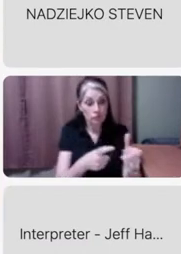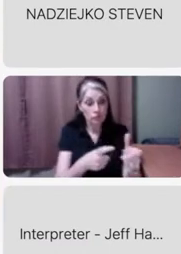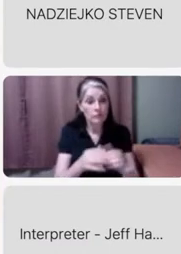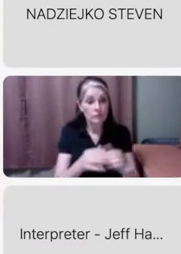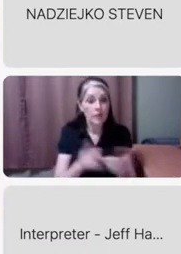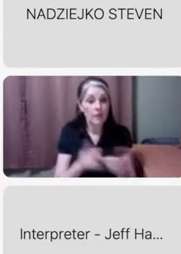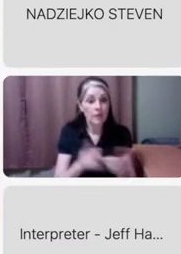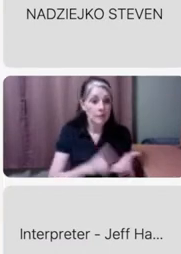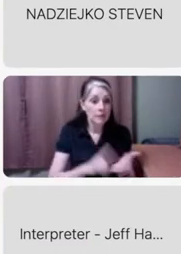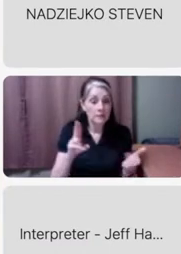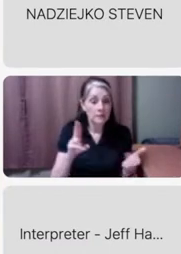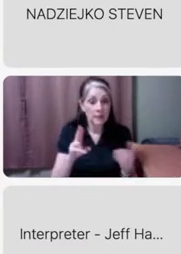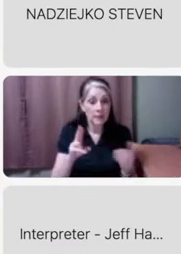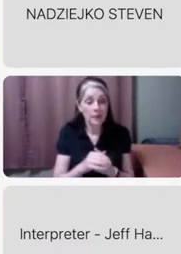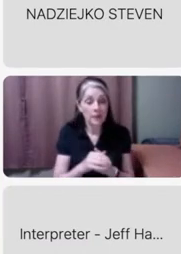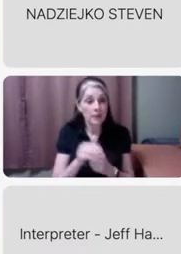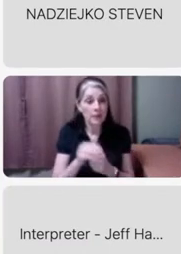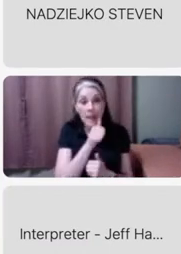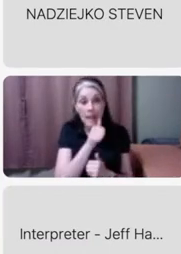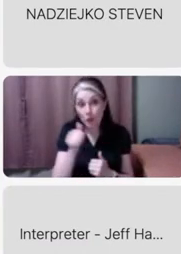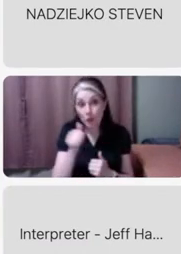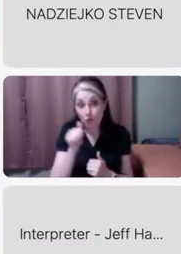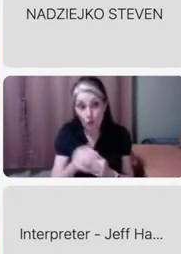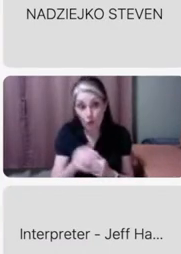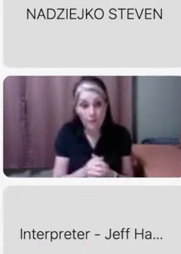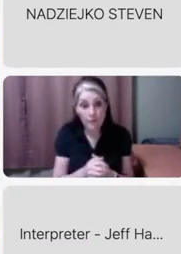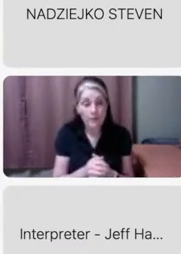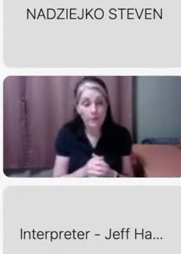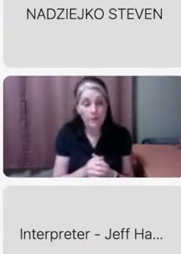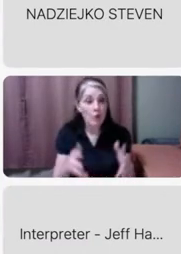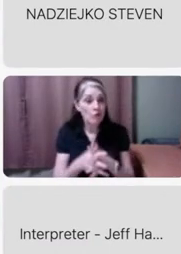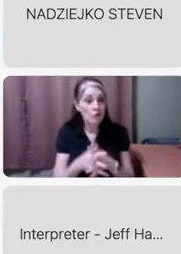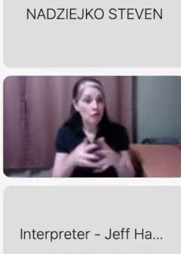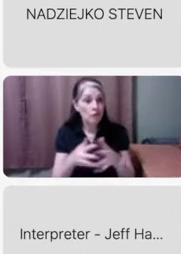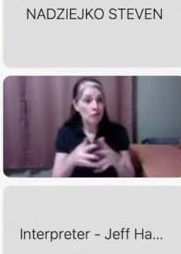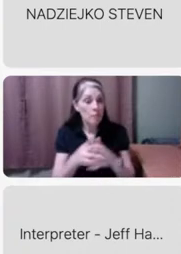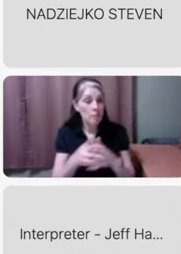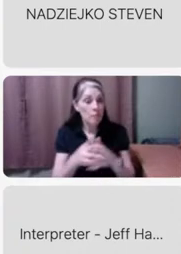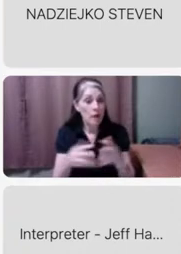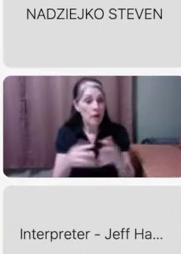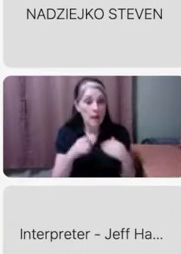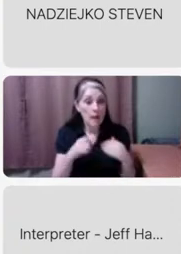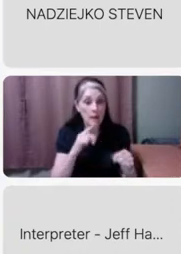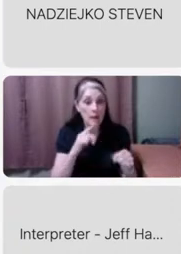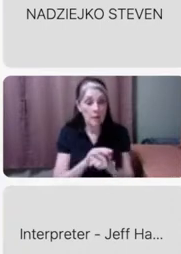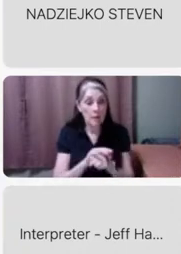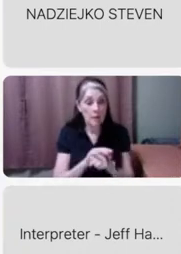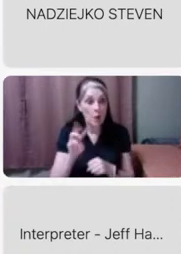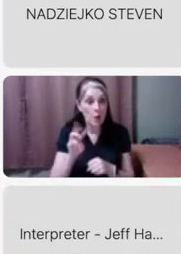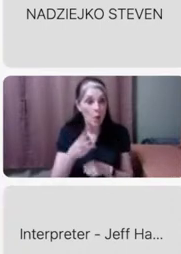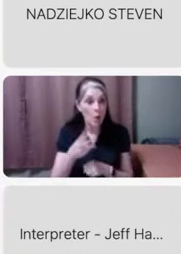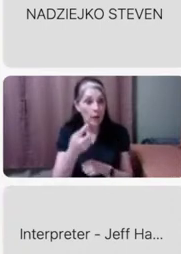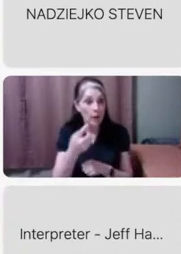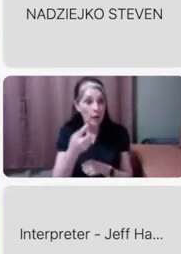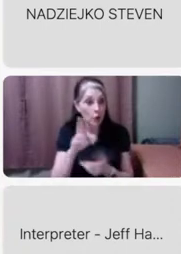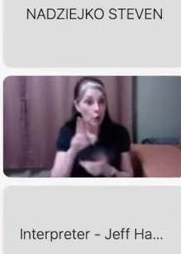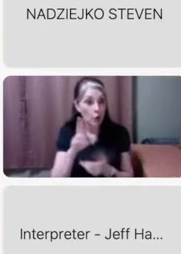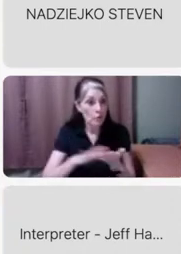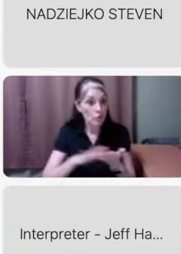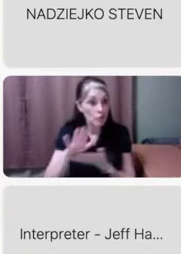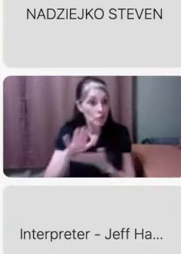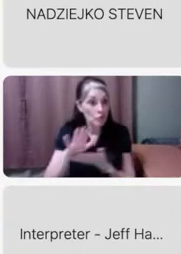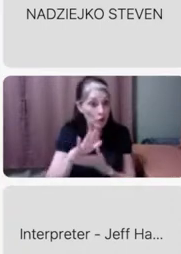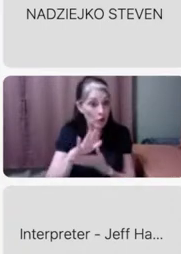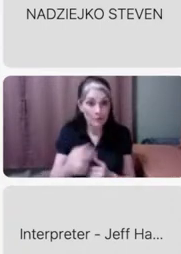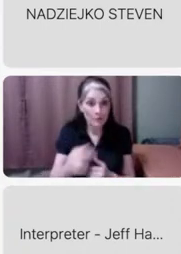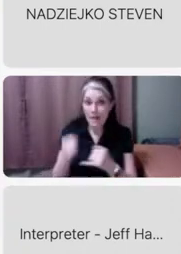arizona and football player stephen perez committed to play for whittier college lastly we are looking forward to